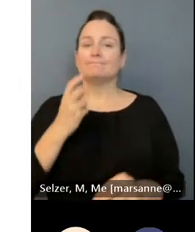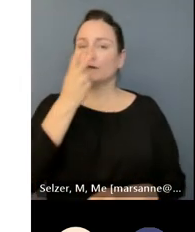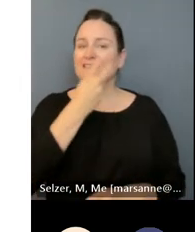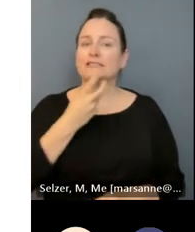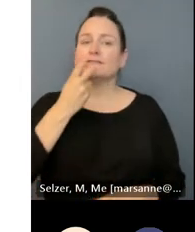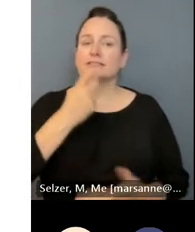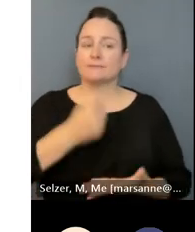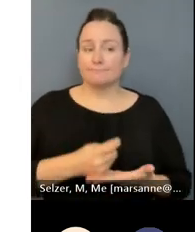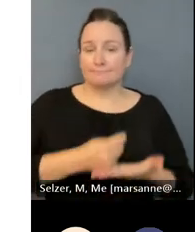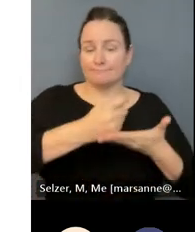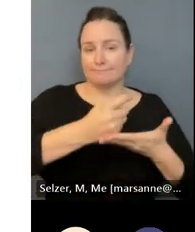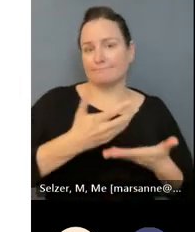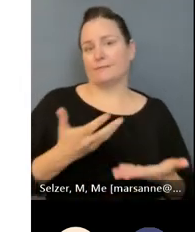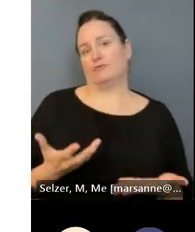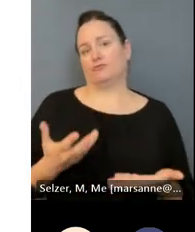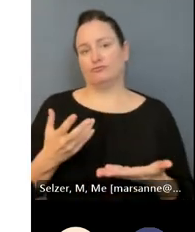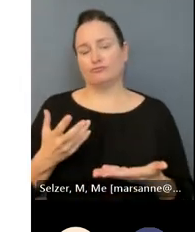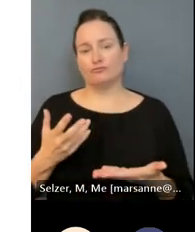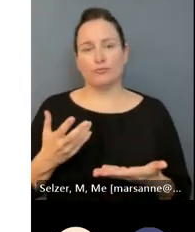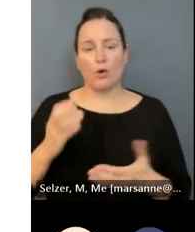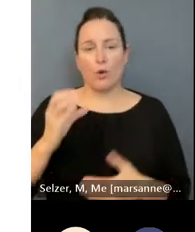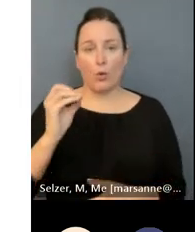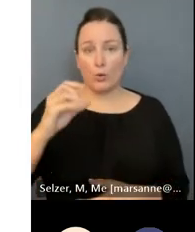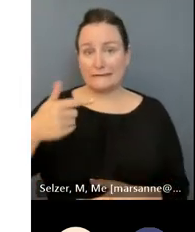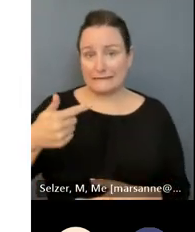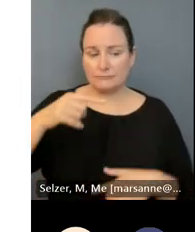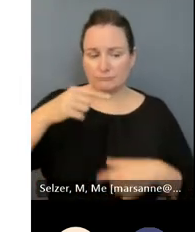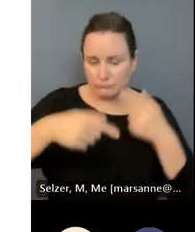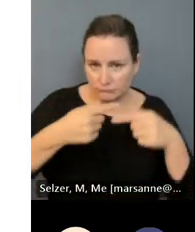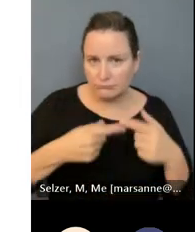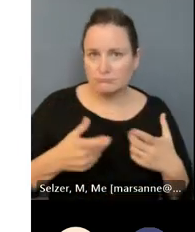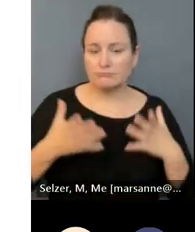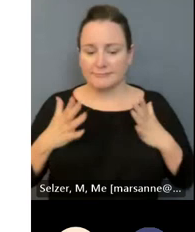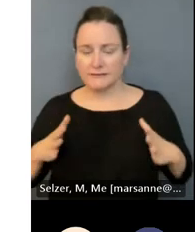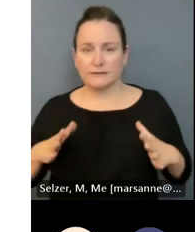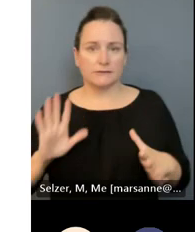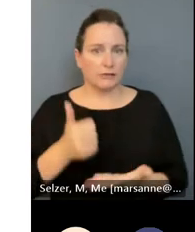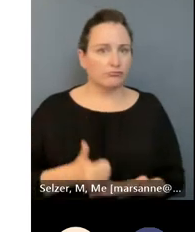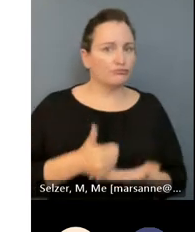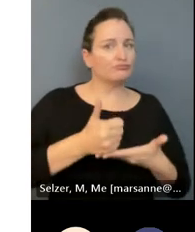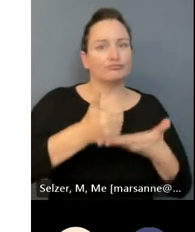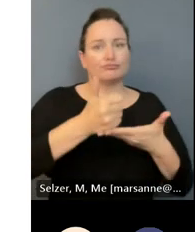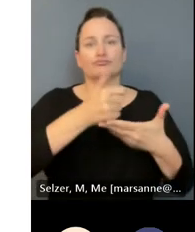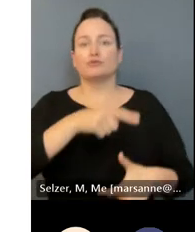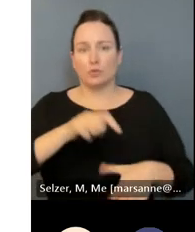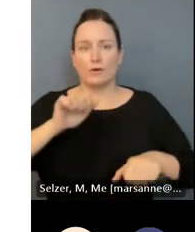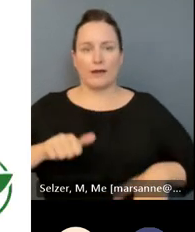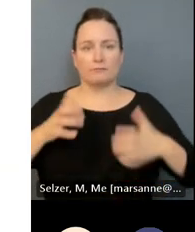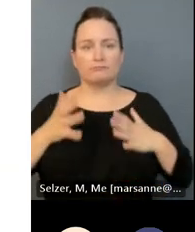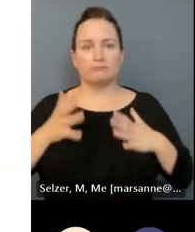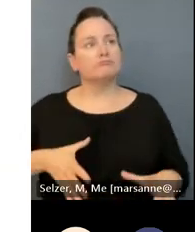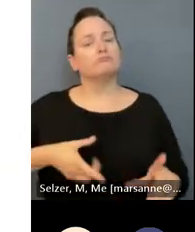and physical therapy for children with Down syndrome to help achieve their developmental milestones timely.